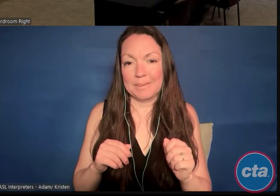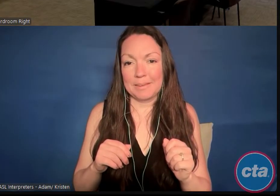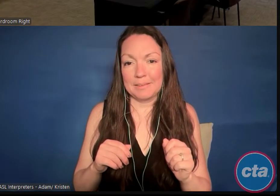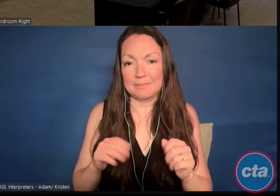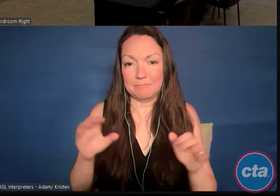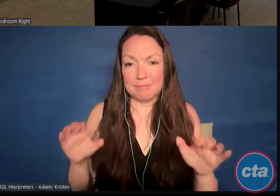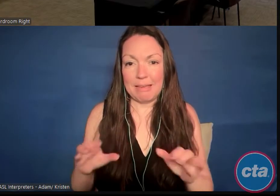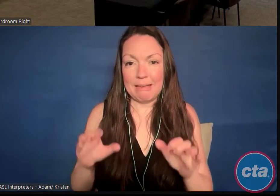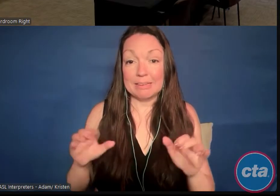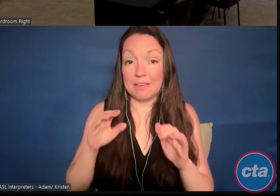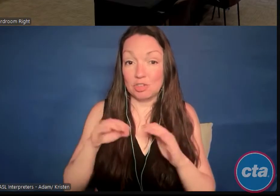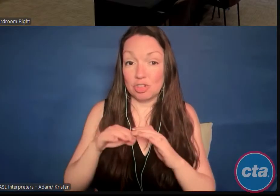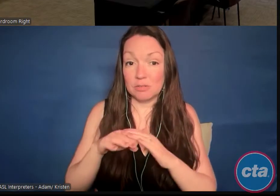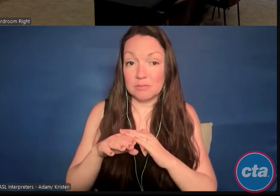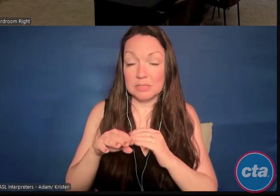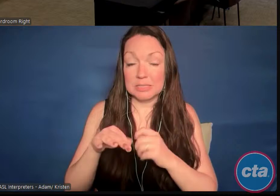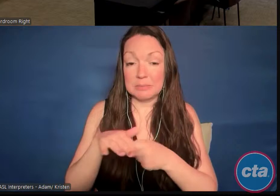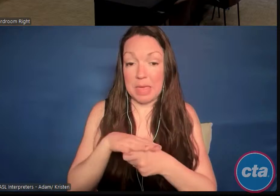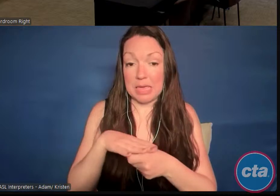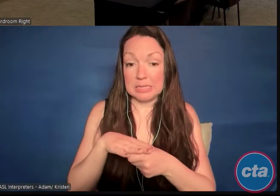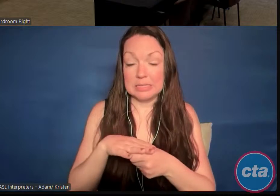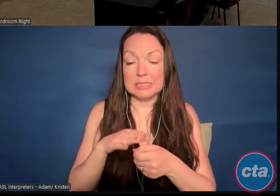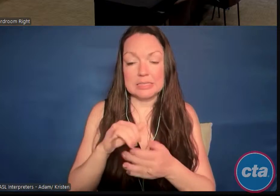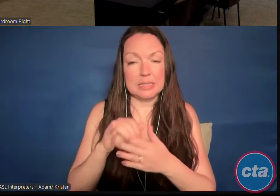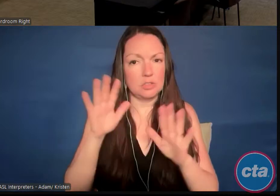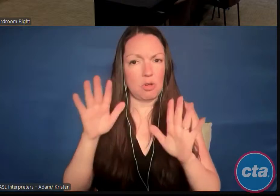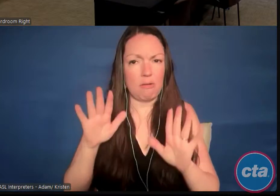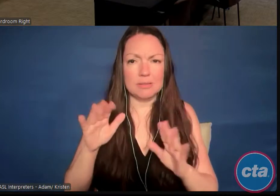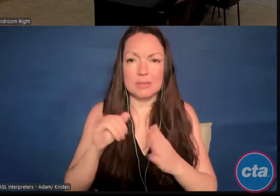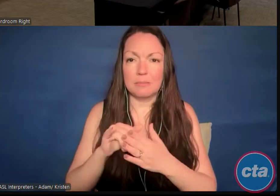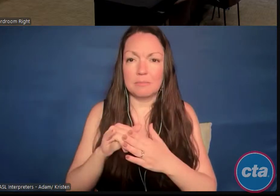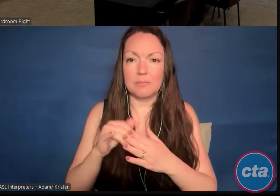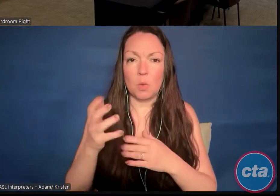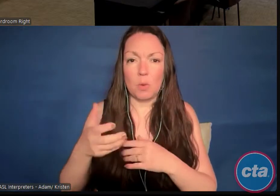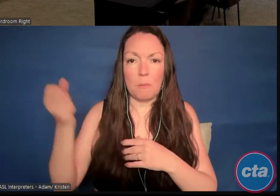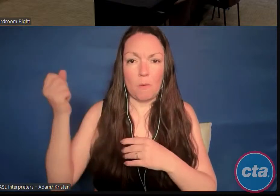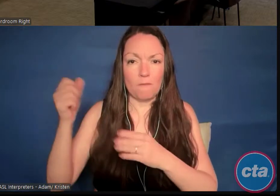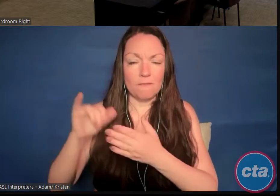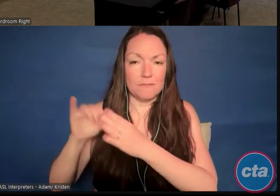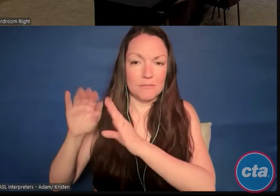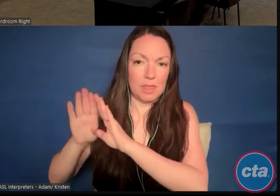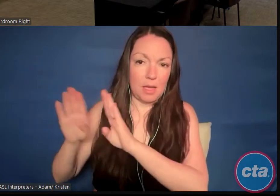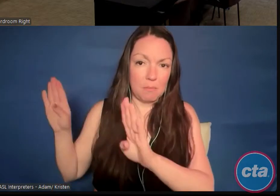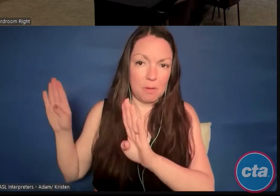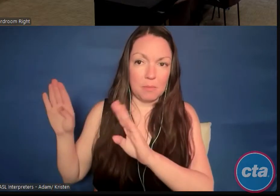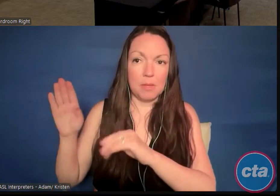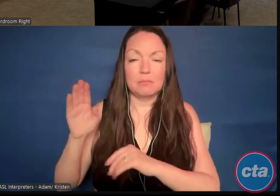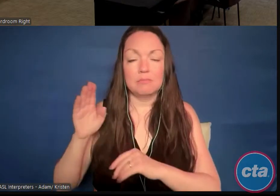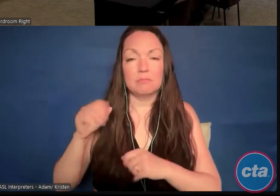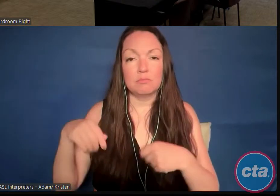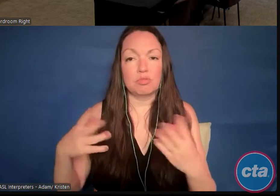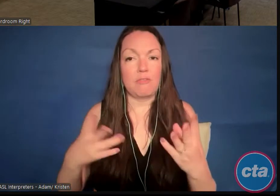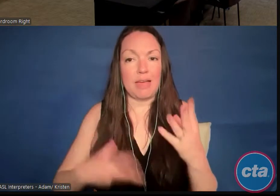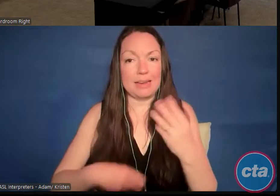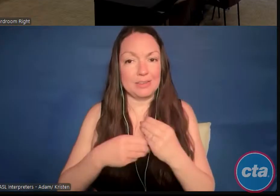activation spaces, which is really awesome that the removal of the embankment provided additional space for